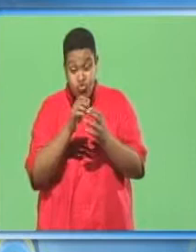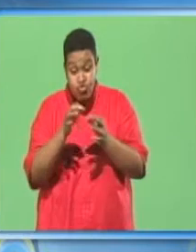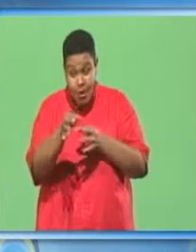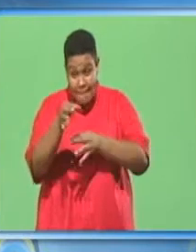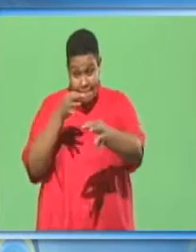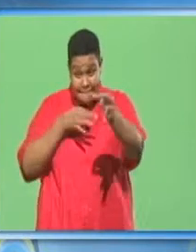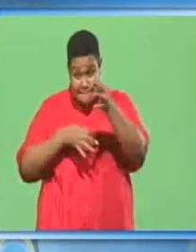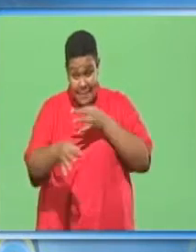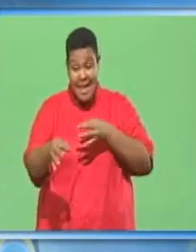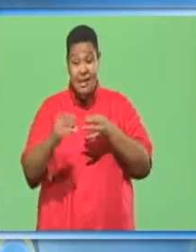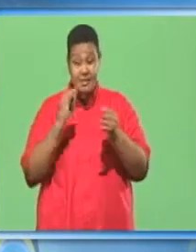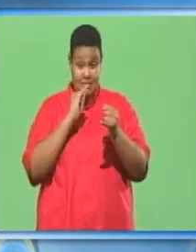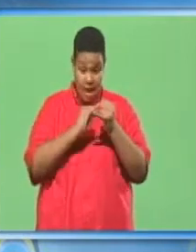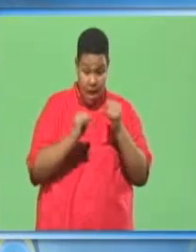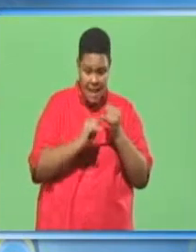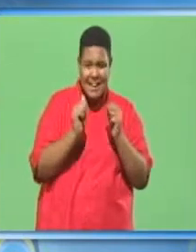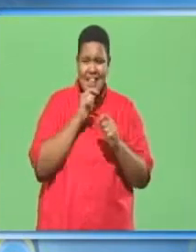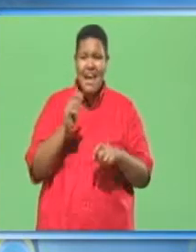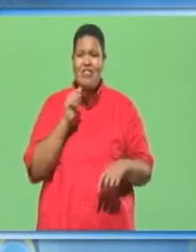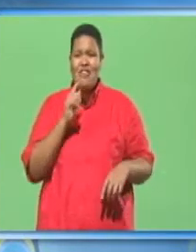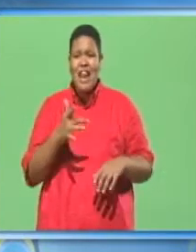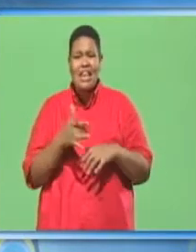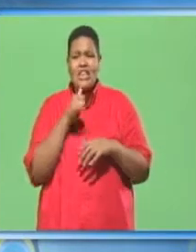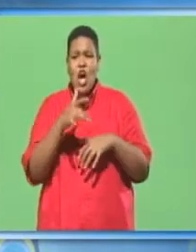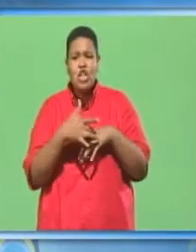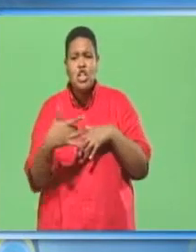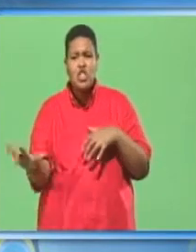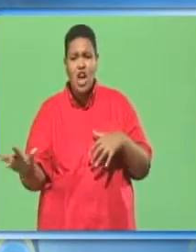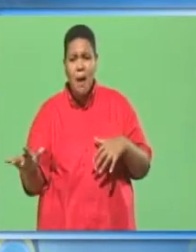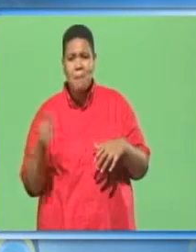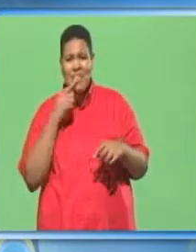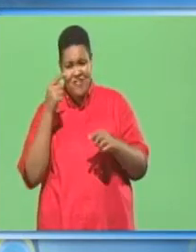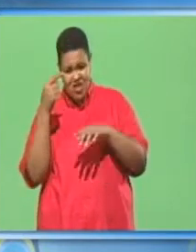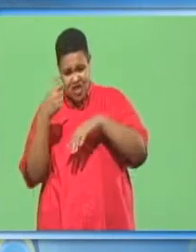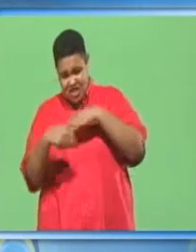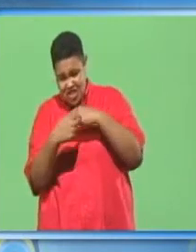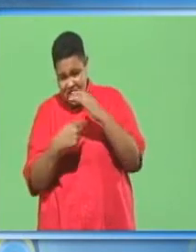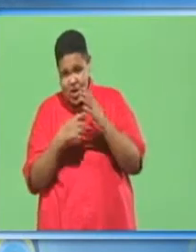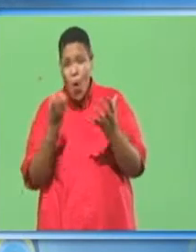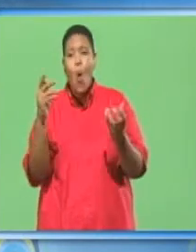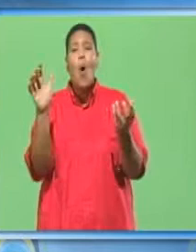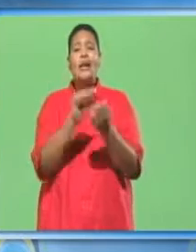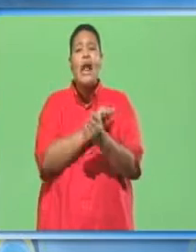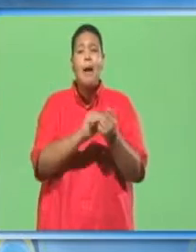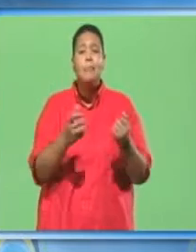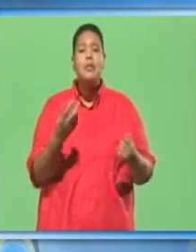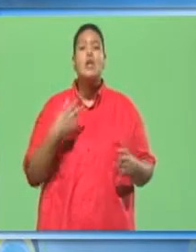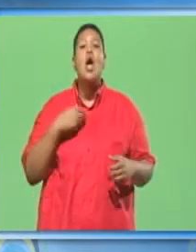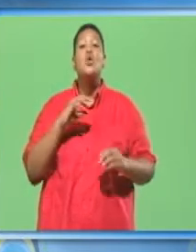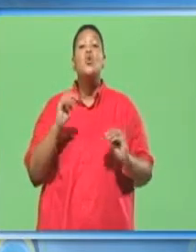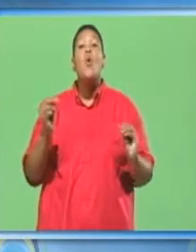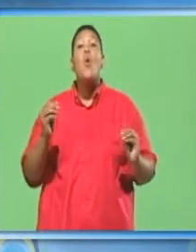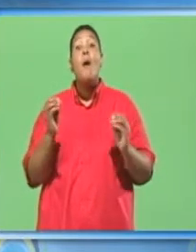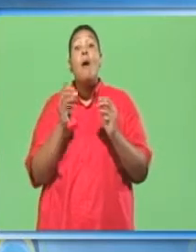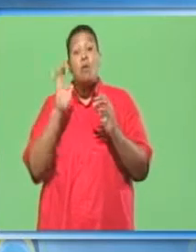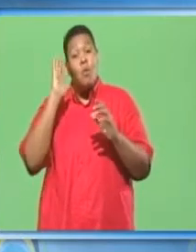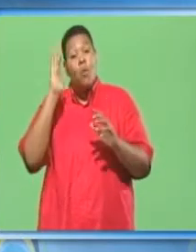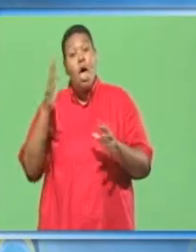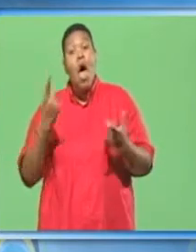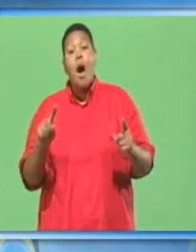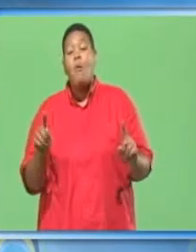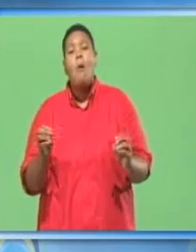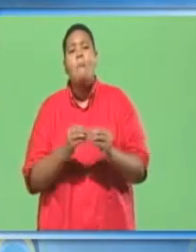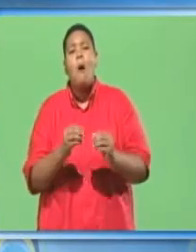blade that is dull or cracked, has chipped teeth or damaged, as more accidents are caused by dull or